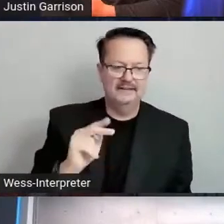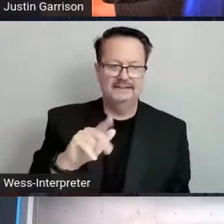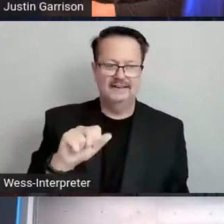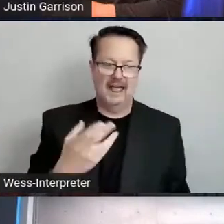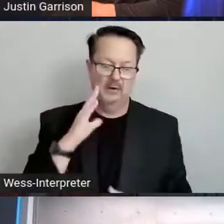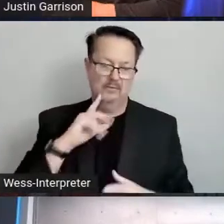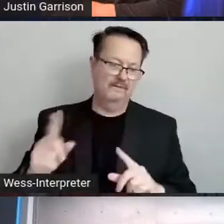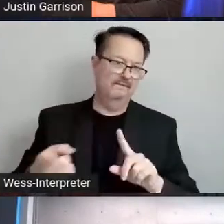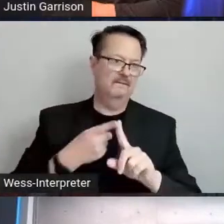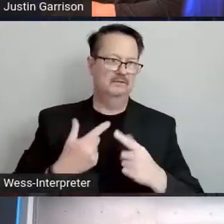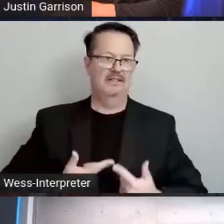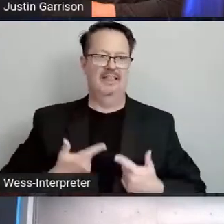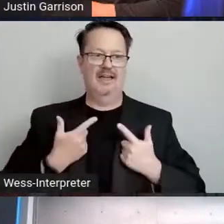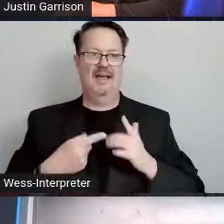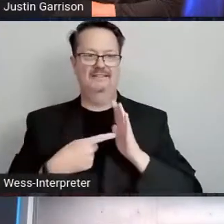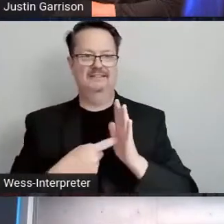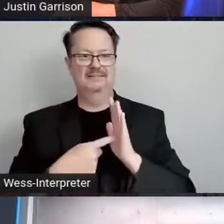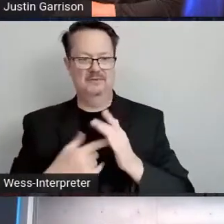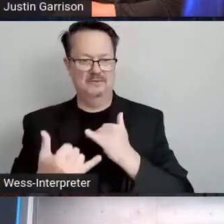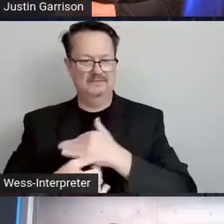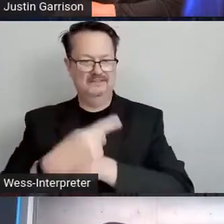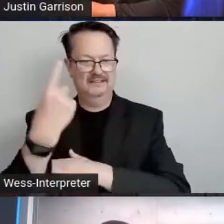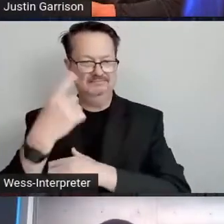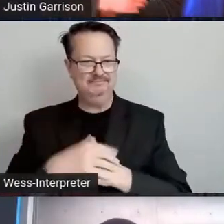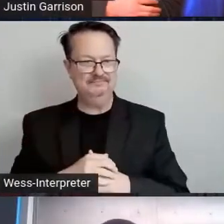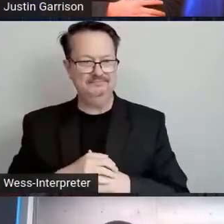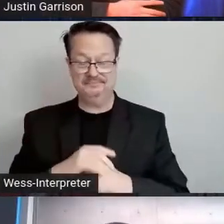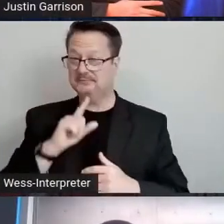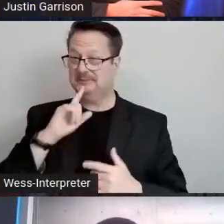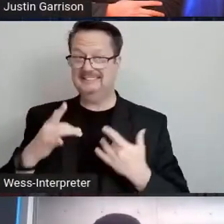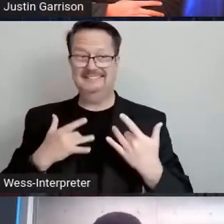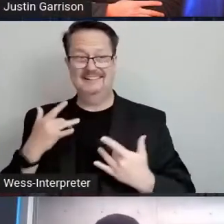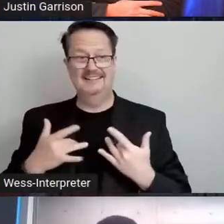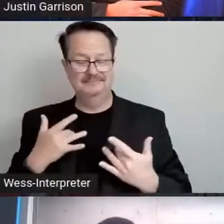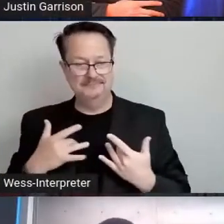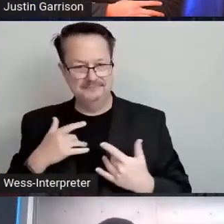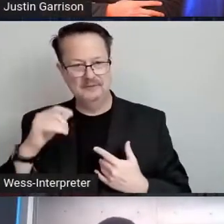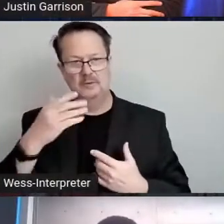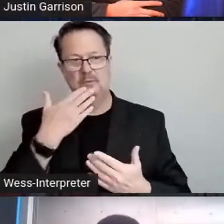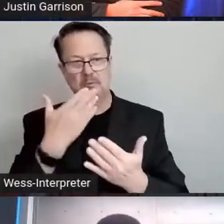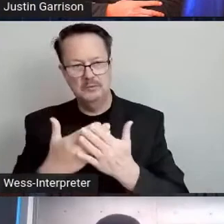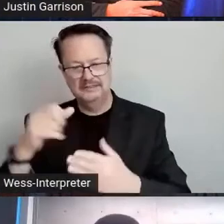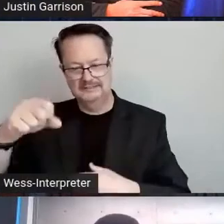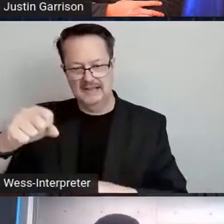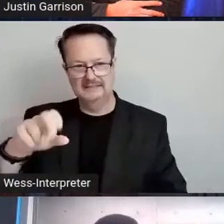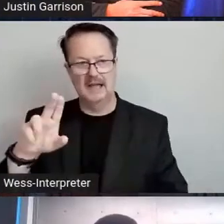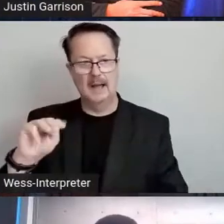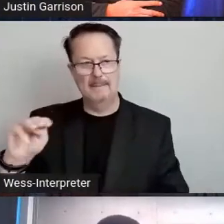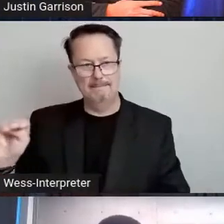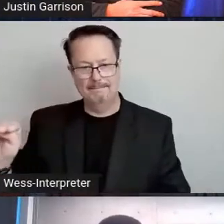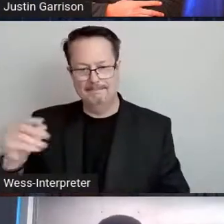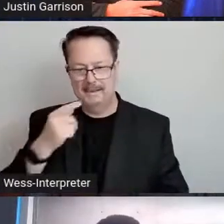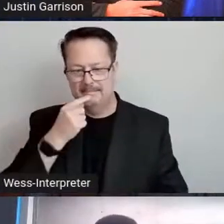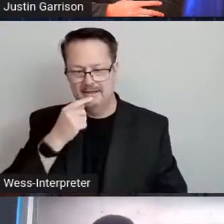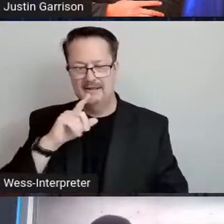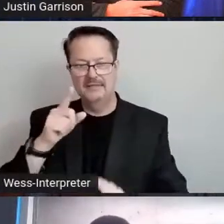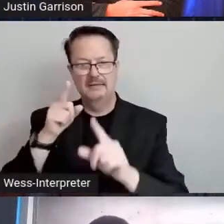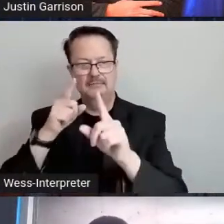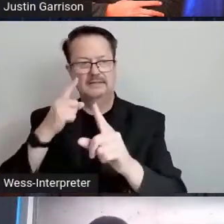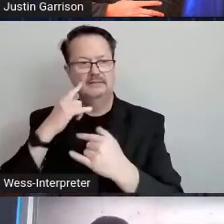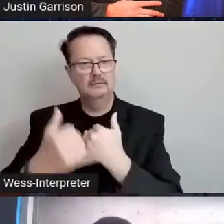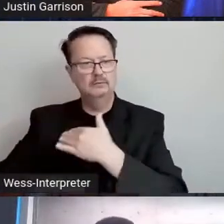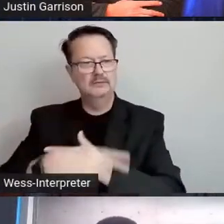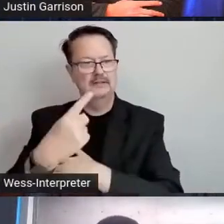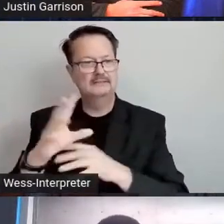day. So let's get started. That's exciting. Cool. Yes. So the objective for today's session